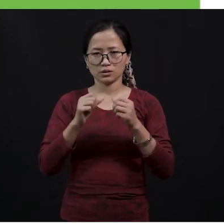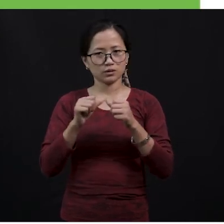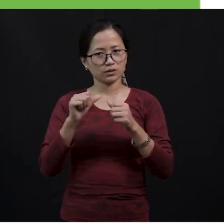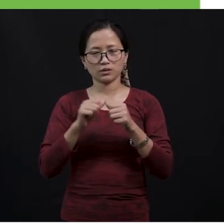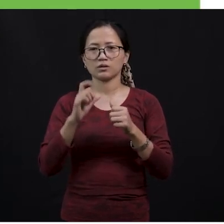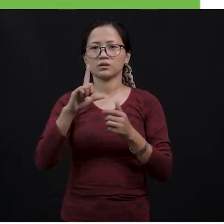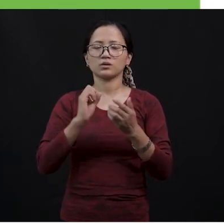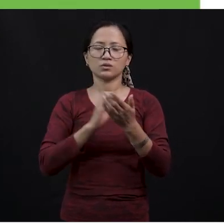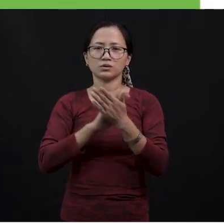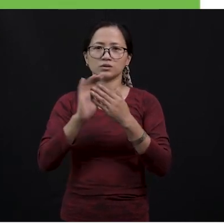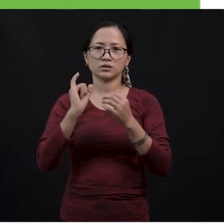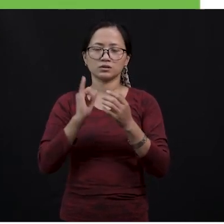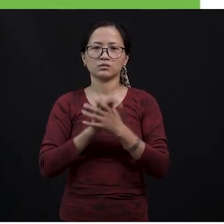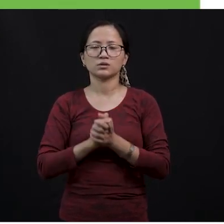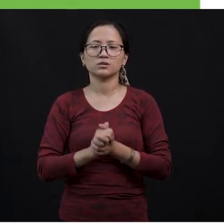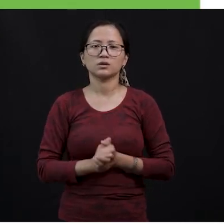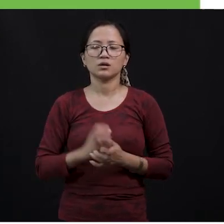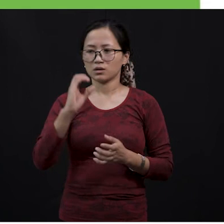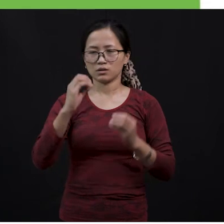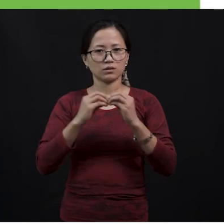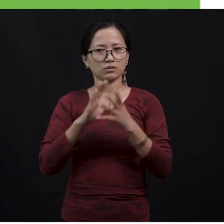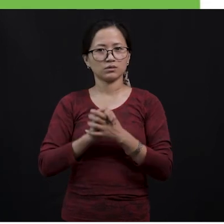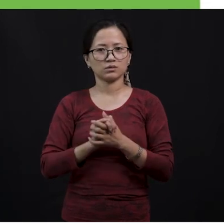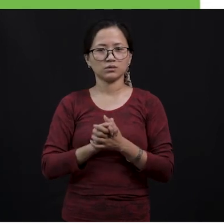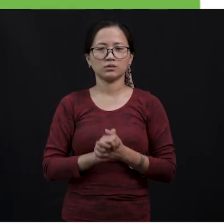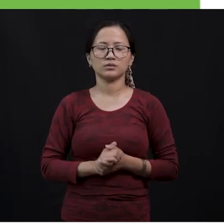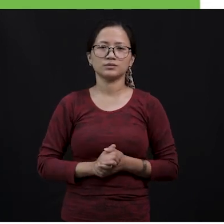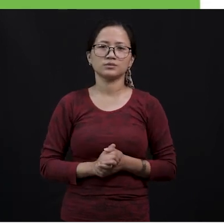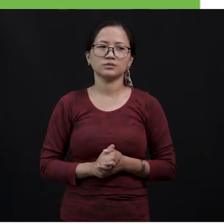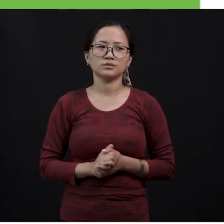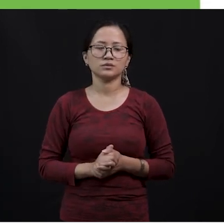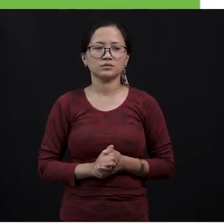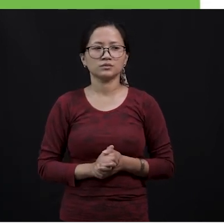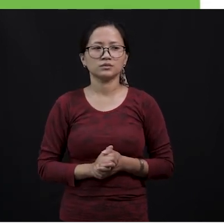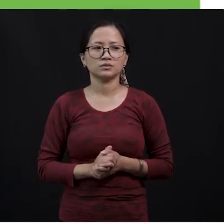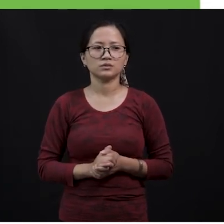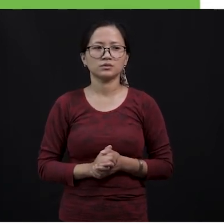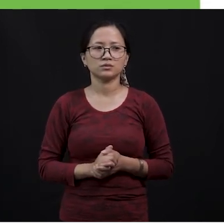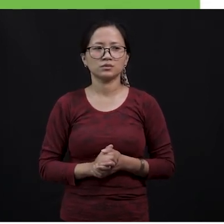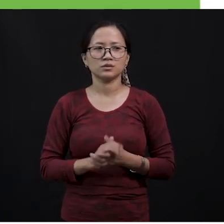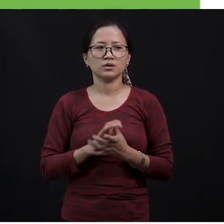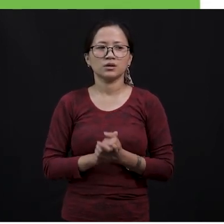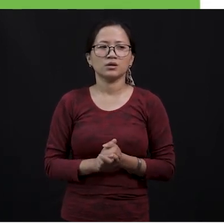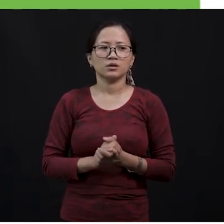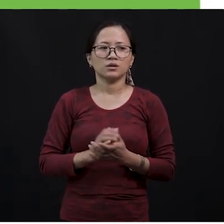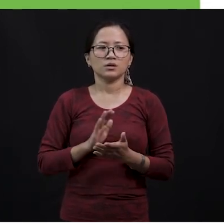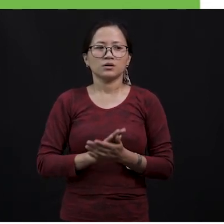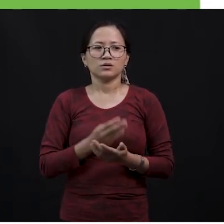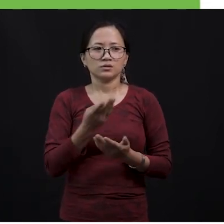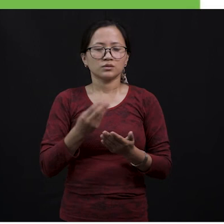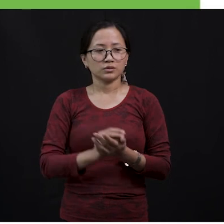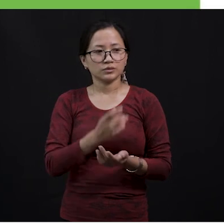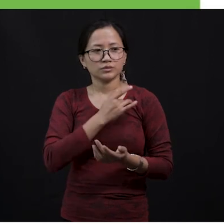first Afghan, and he was the first one to have found the Lodi dynasty. He was also a generous and a pious ruler.